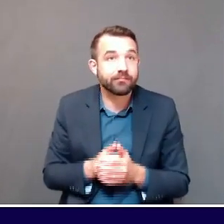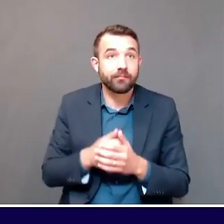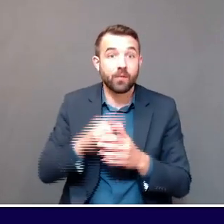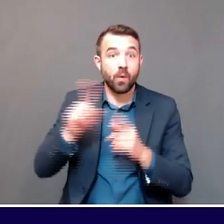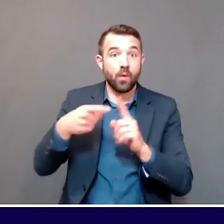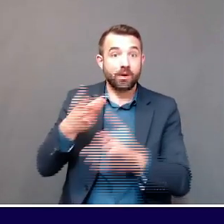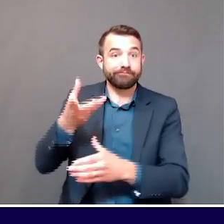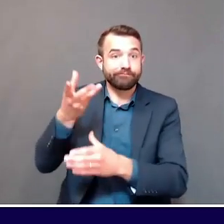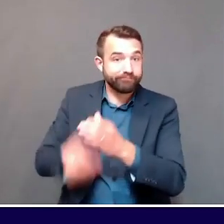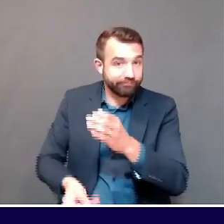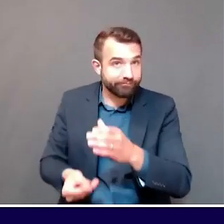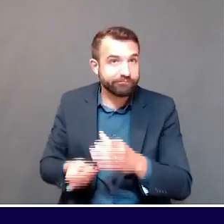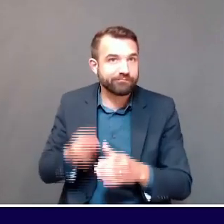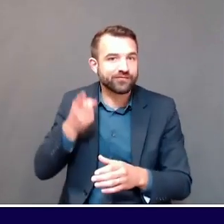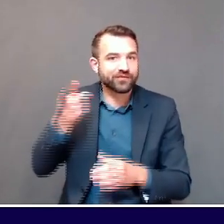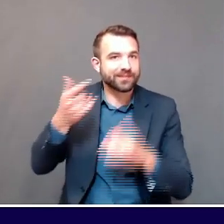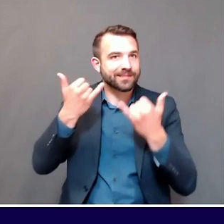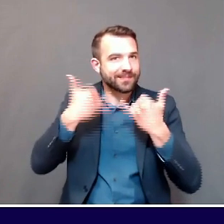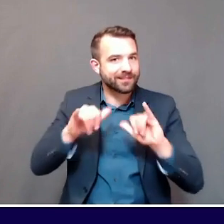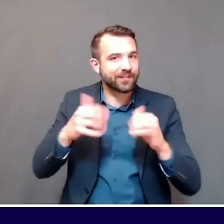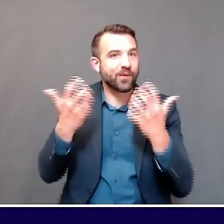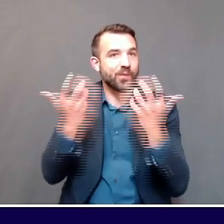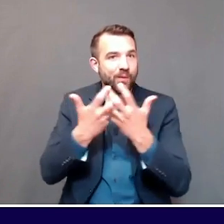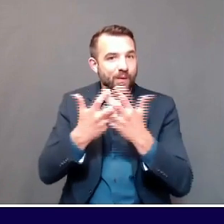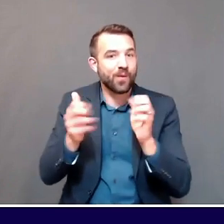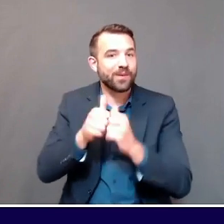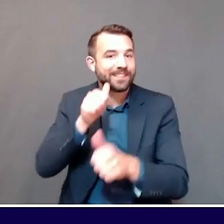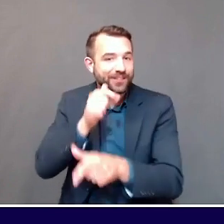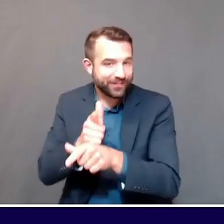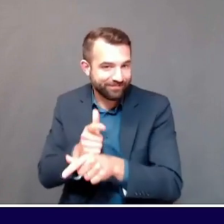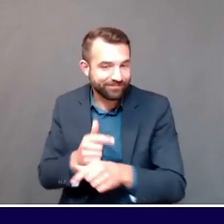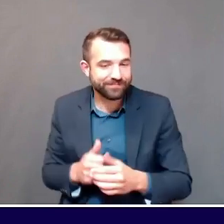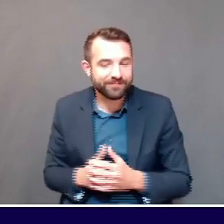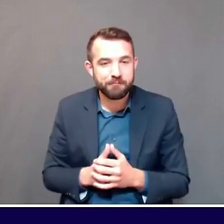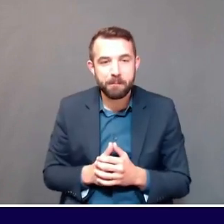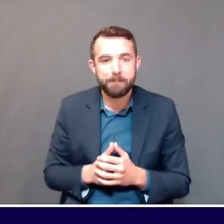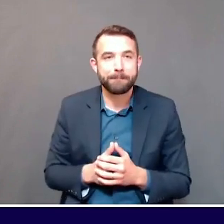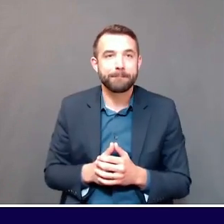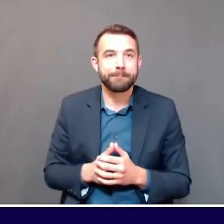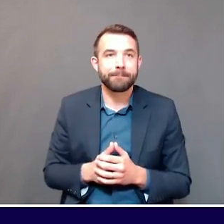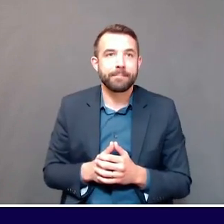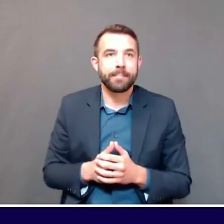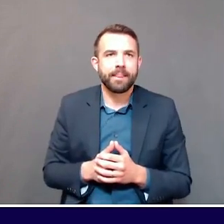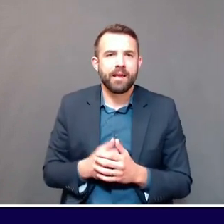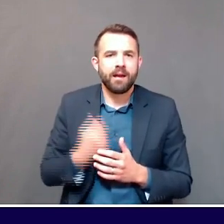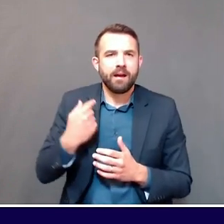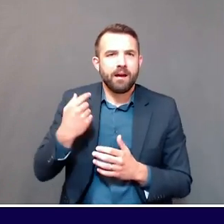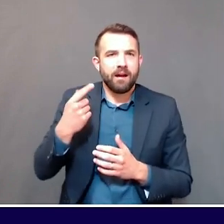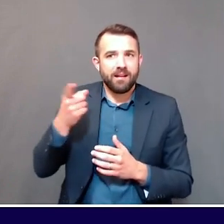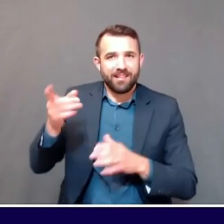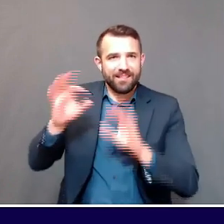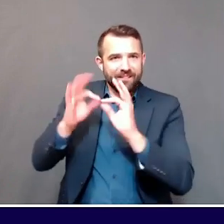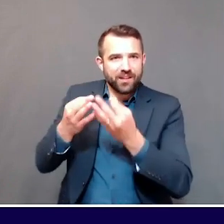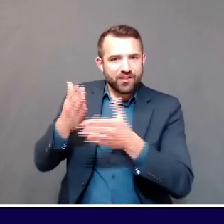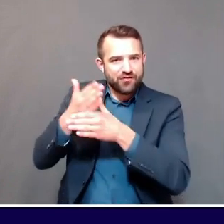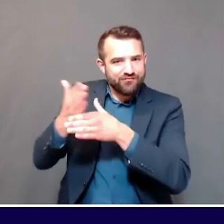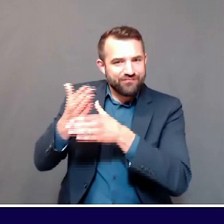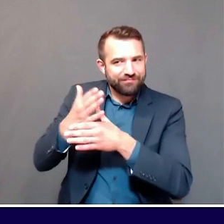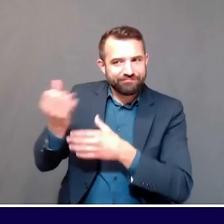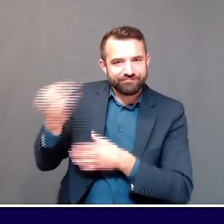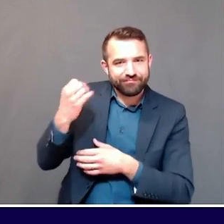I wanted to take a moment to share her story as a reminder to us that each and